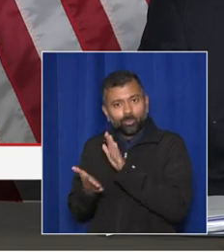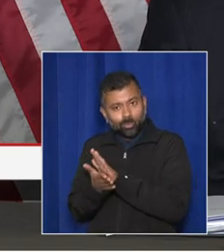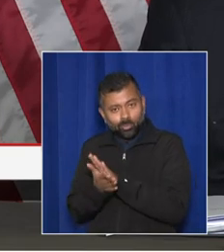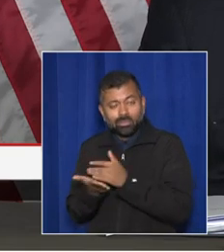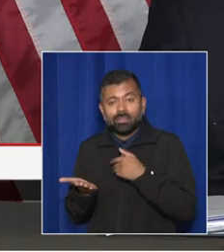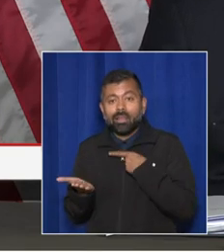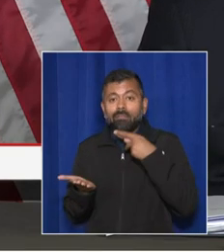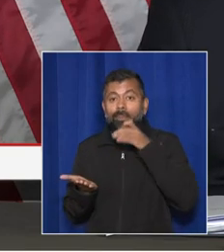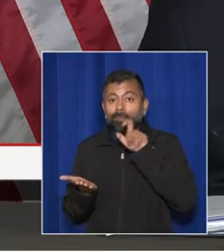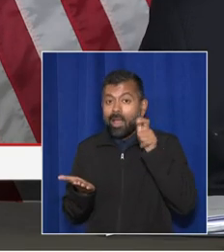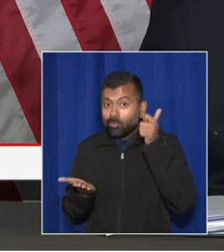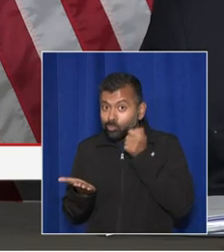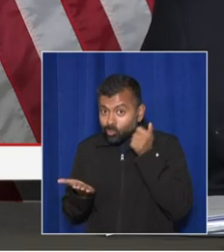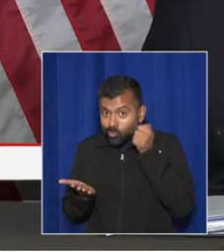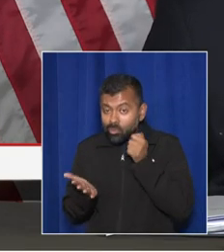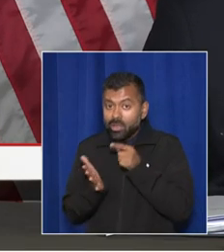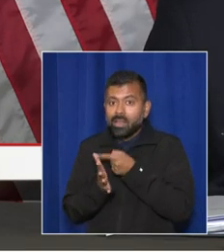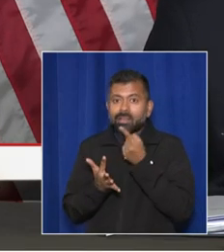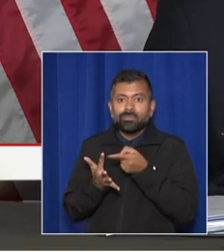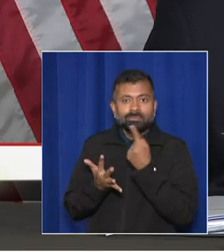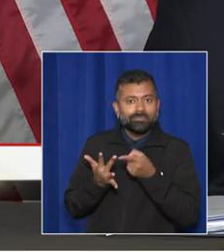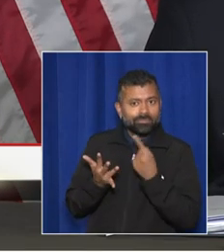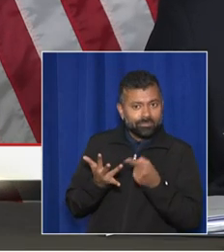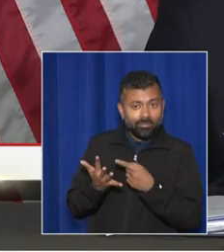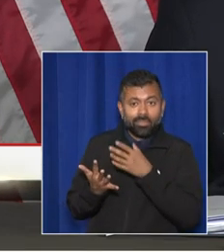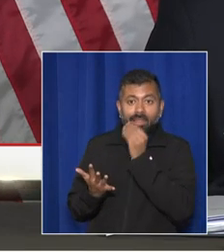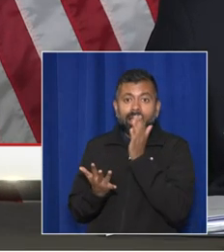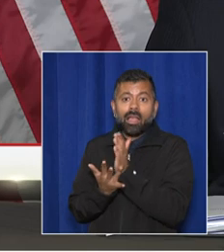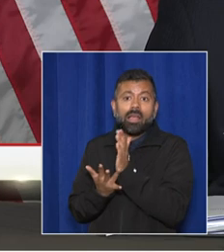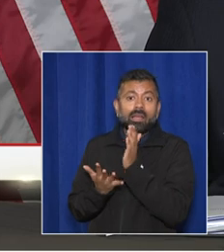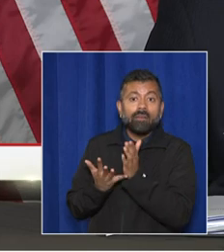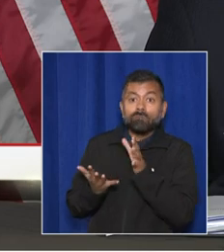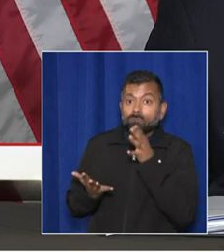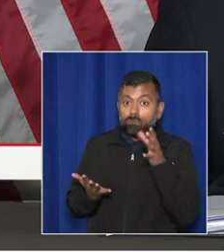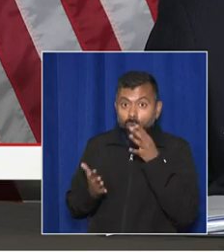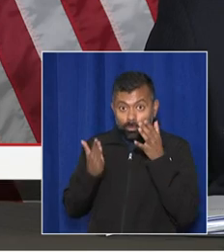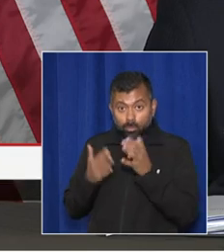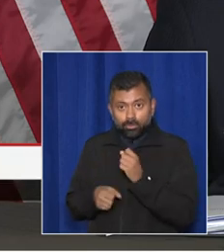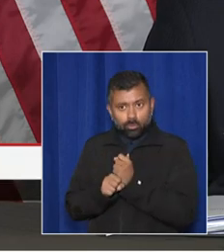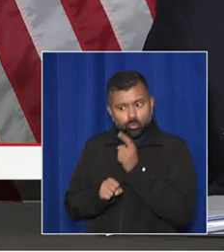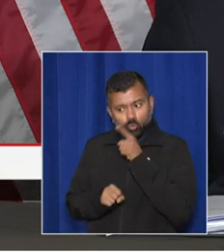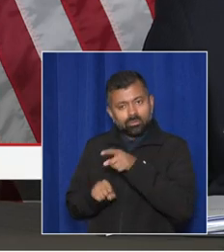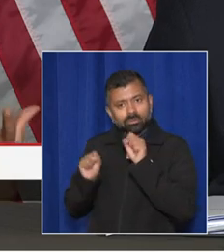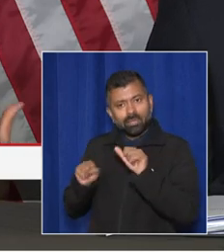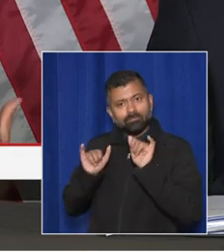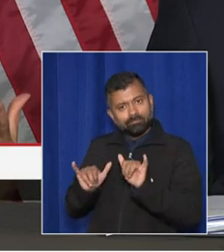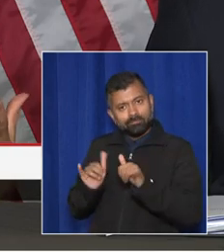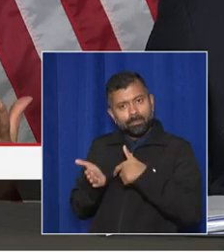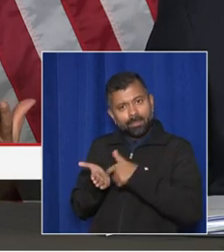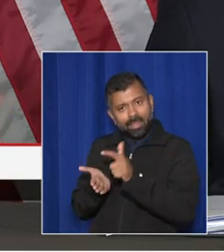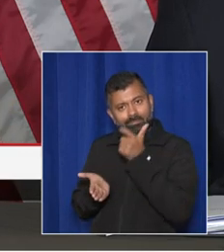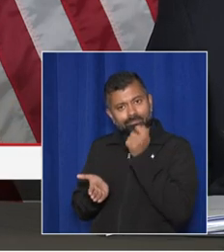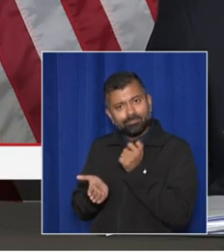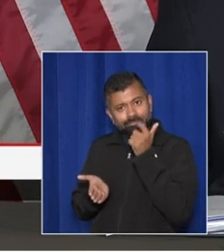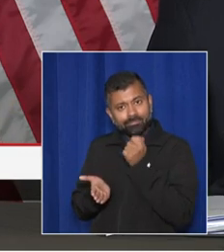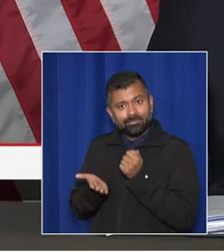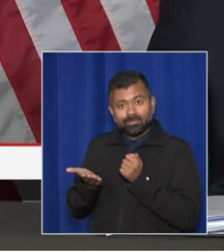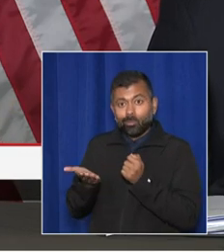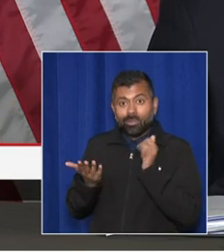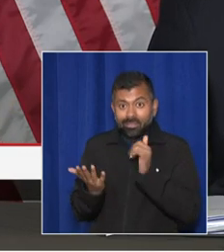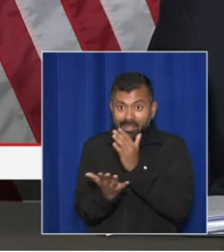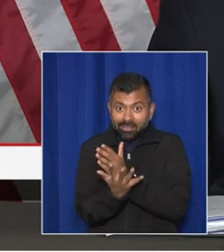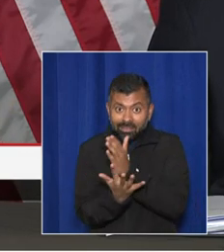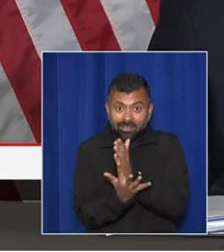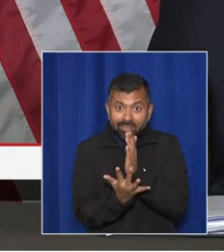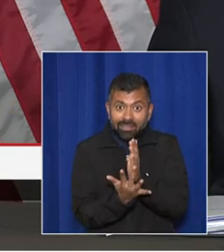talking about like, we want to make sure that the farmers are getting paid that don't have, you know, that their farm may